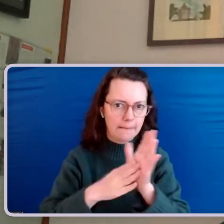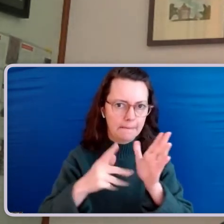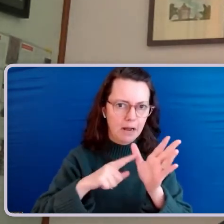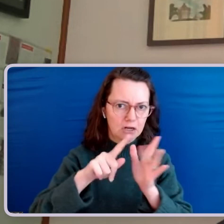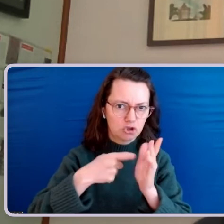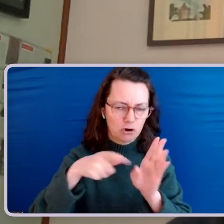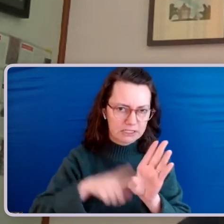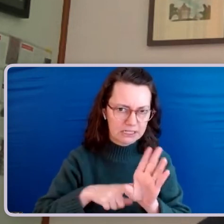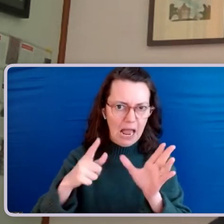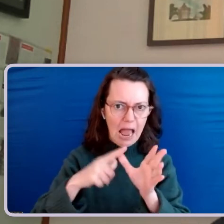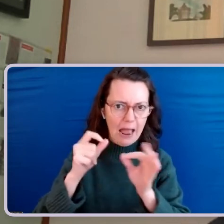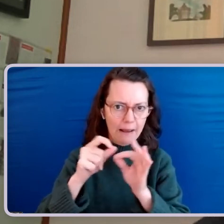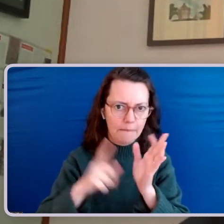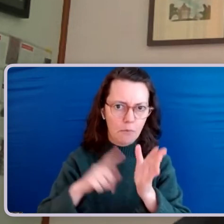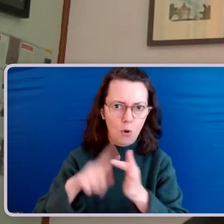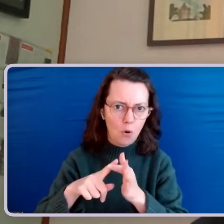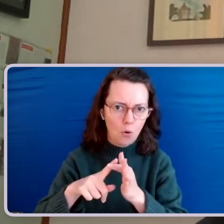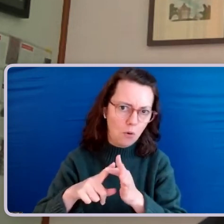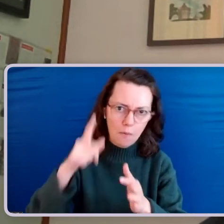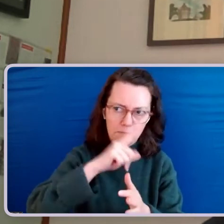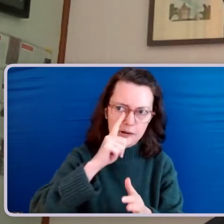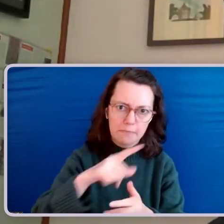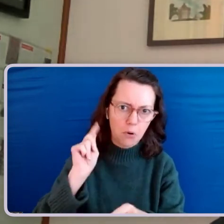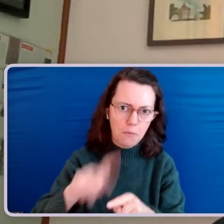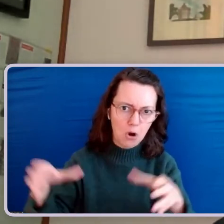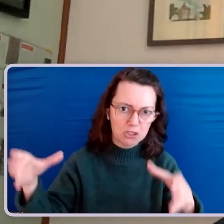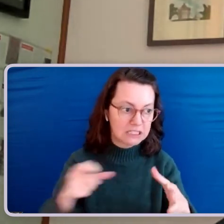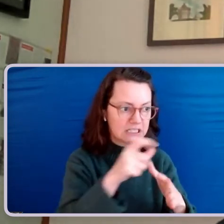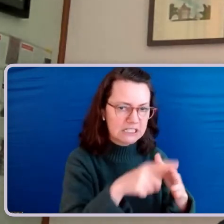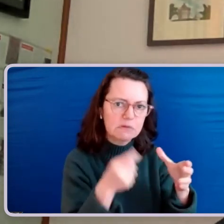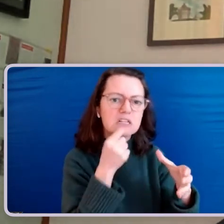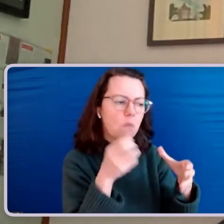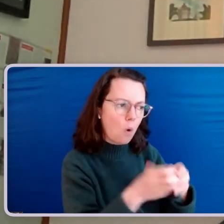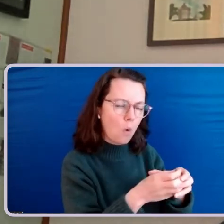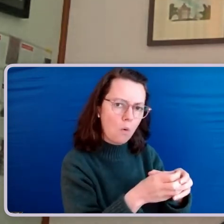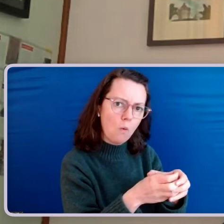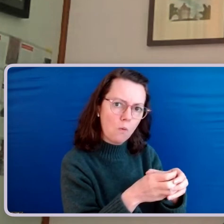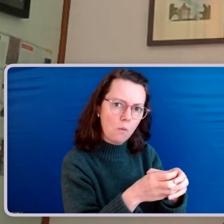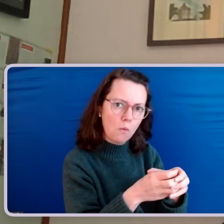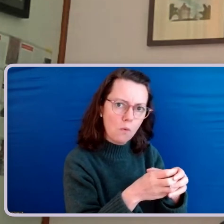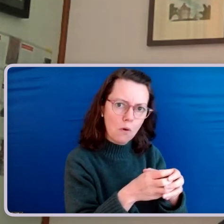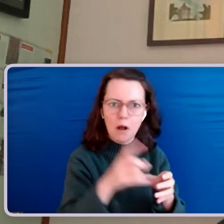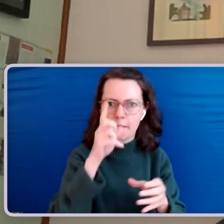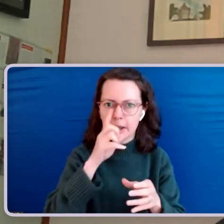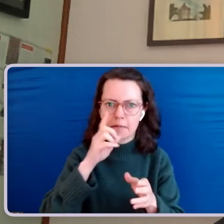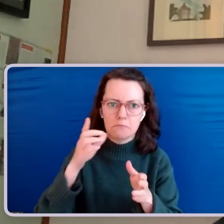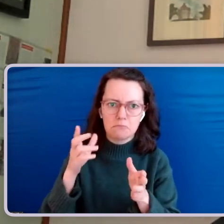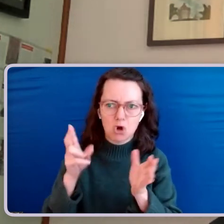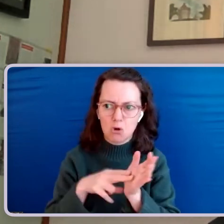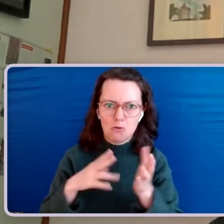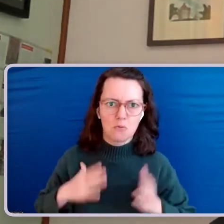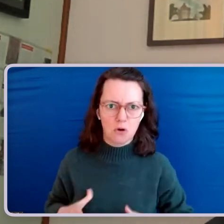able-bodied majority. And essentially what I found is that isolation and